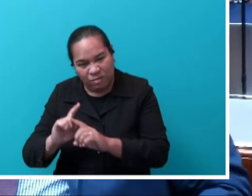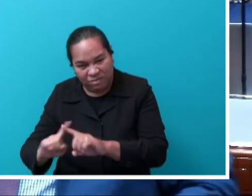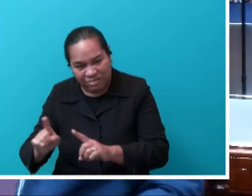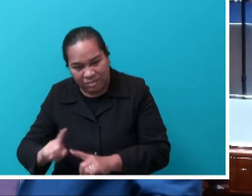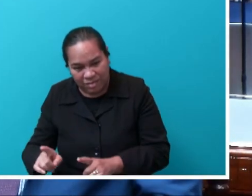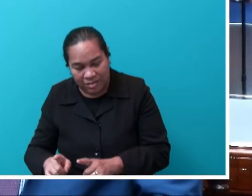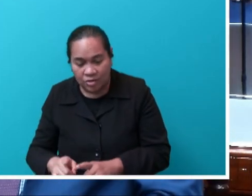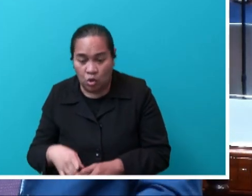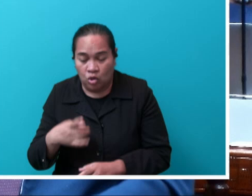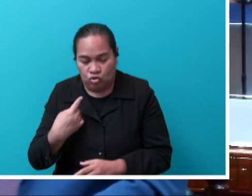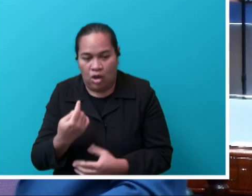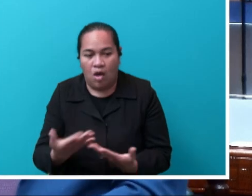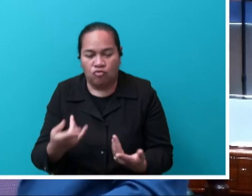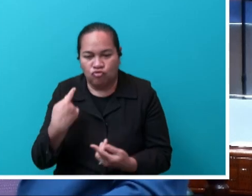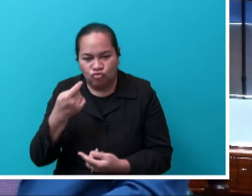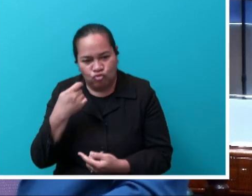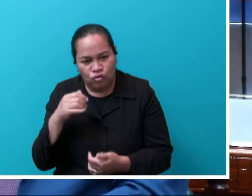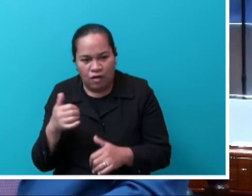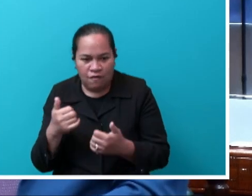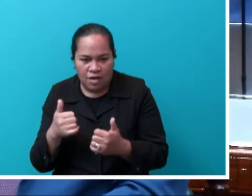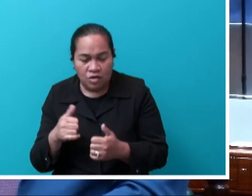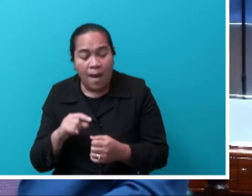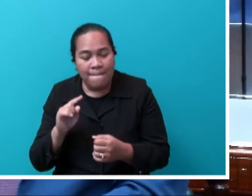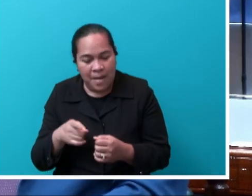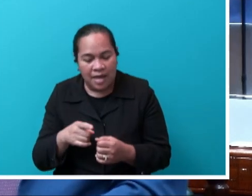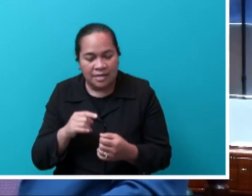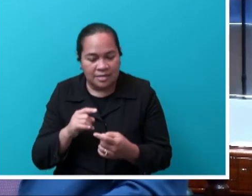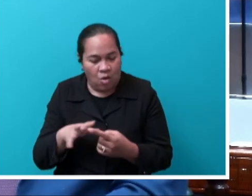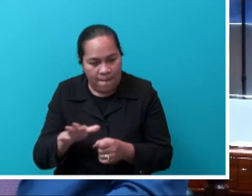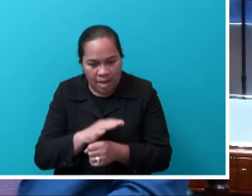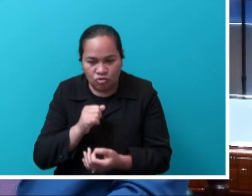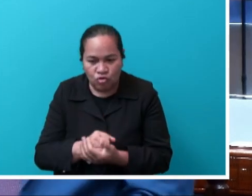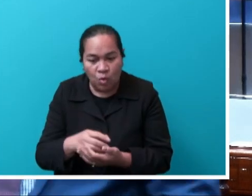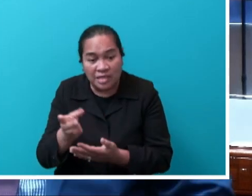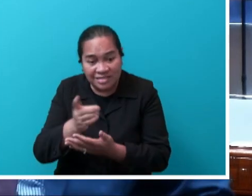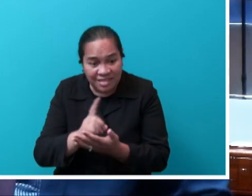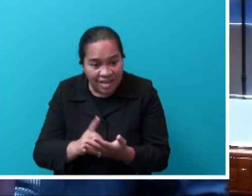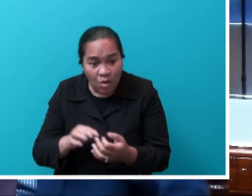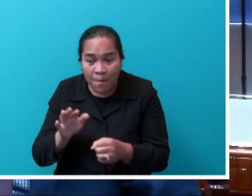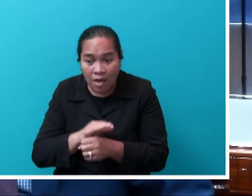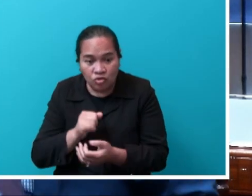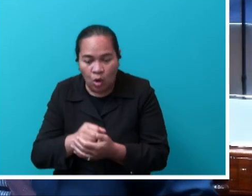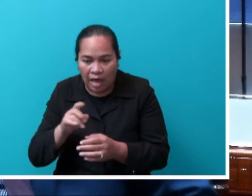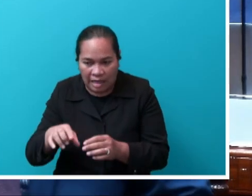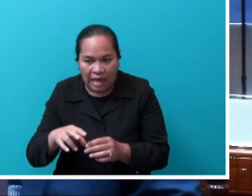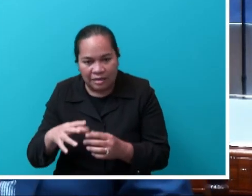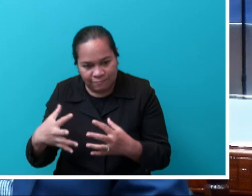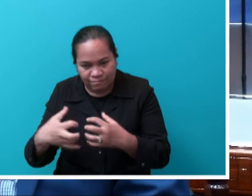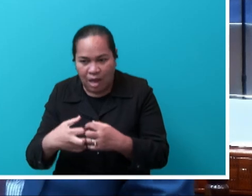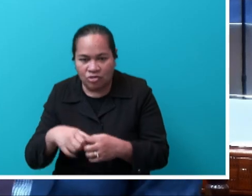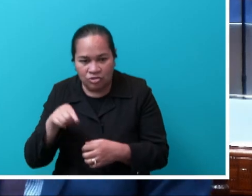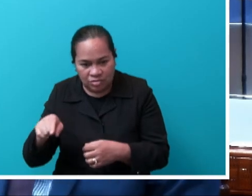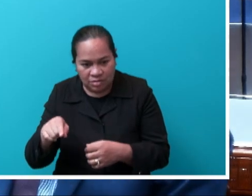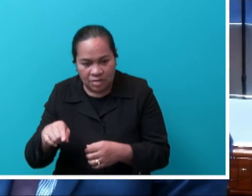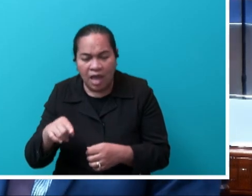close to completion. These preliminary steps are crucial to ensure that design meets the safety and capacity needs of the area while considering the